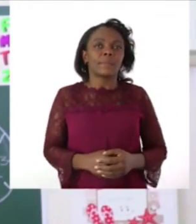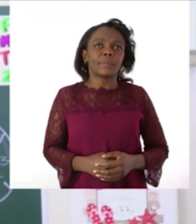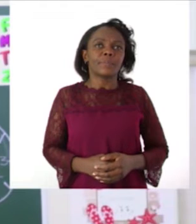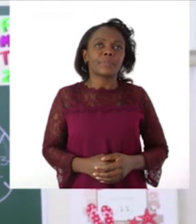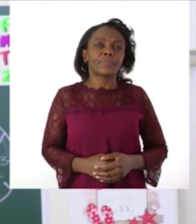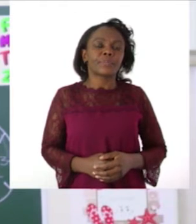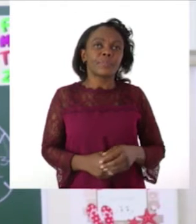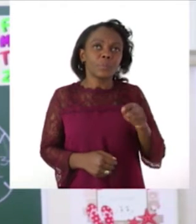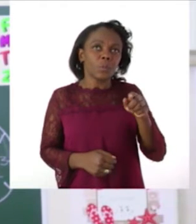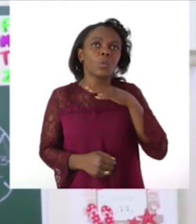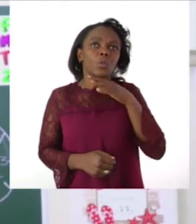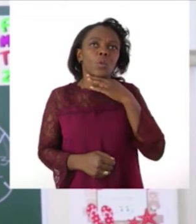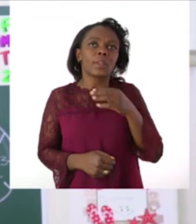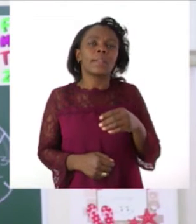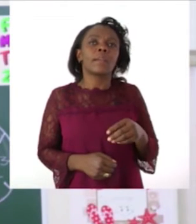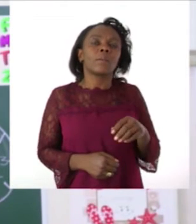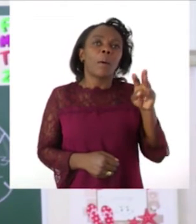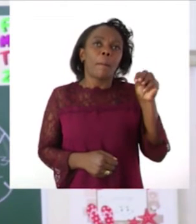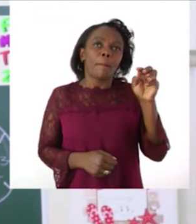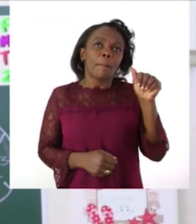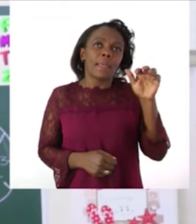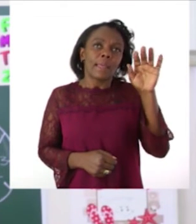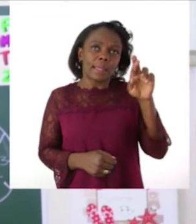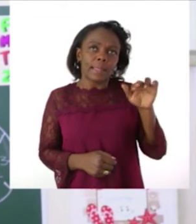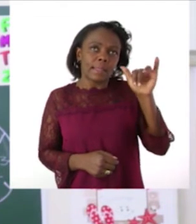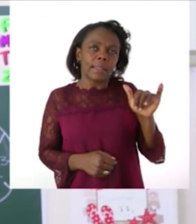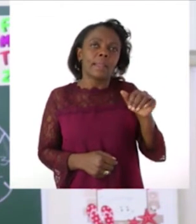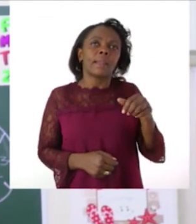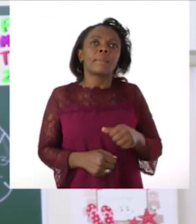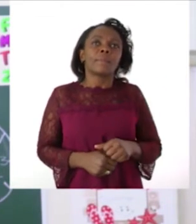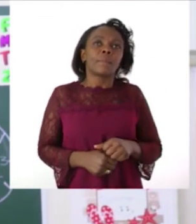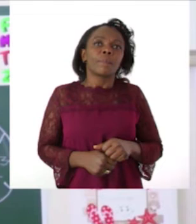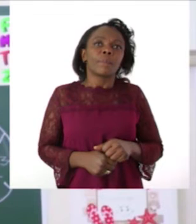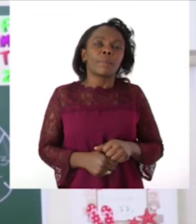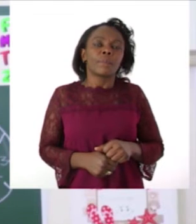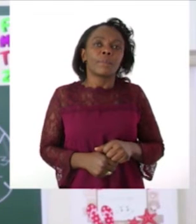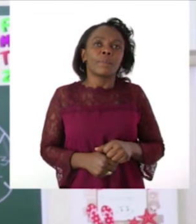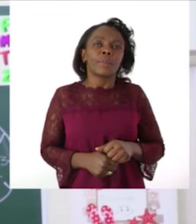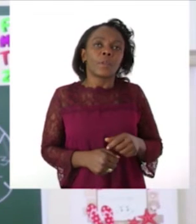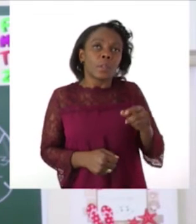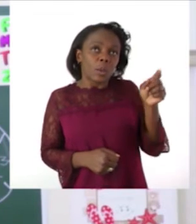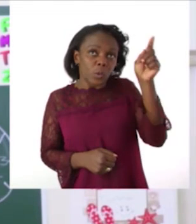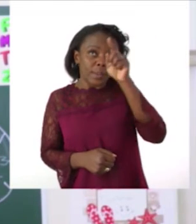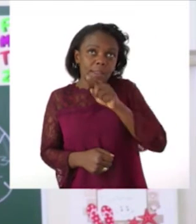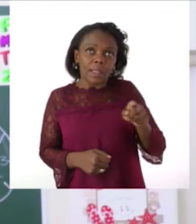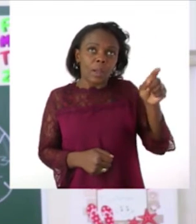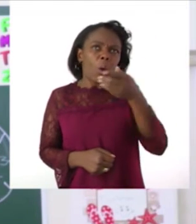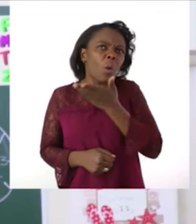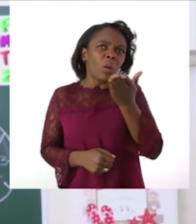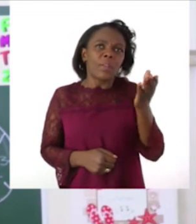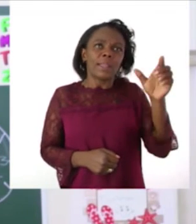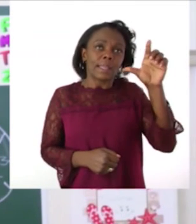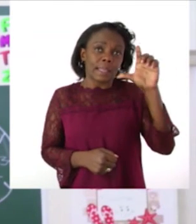went to the beach. Now, it's just to circle the capital letters all the words which are starting with a capital letter,